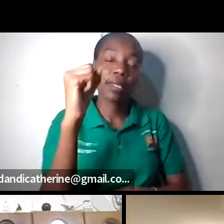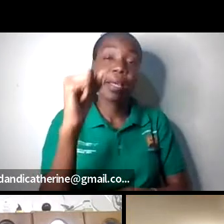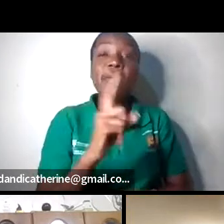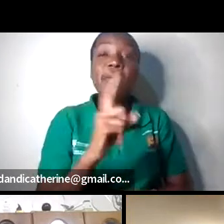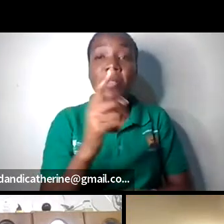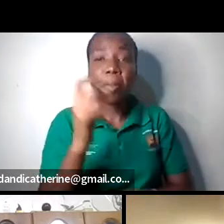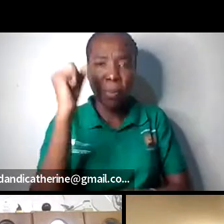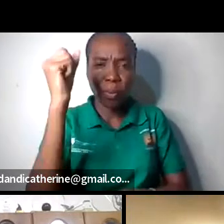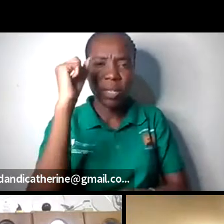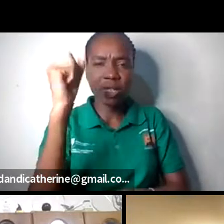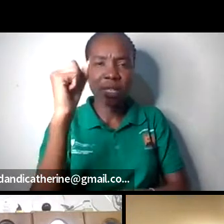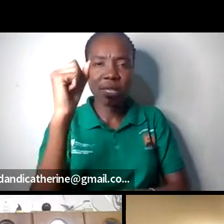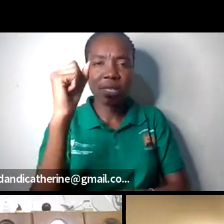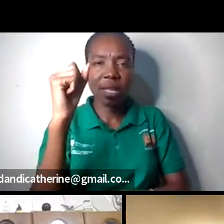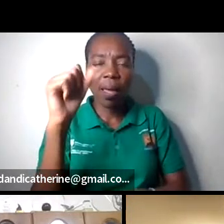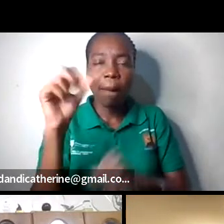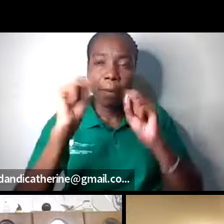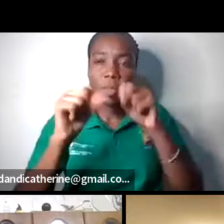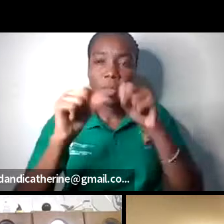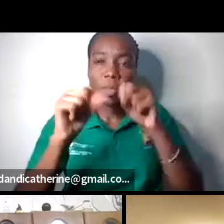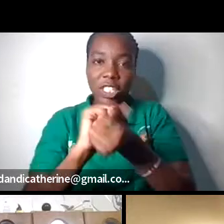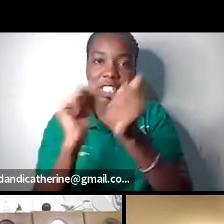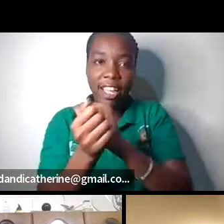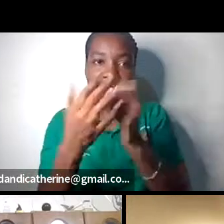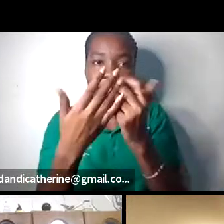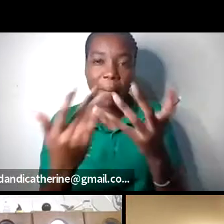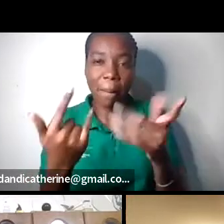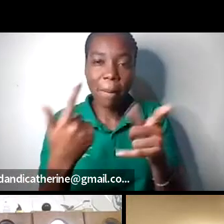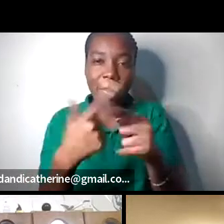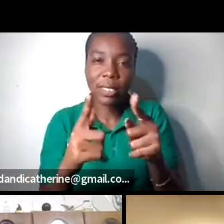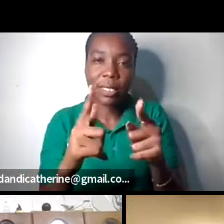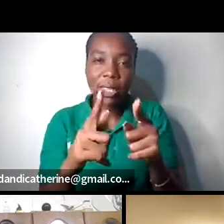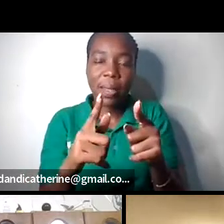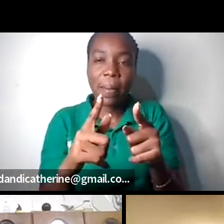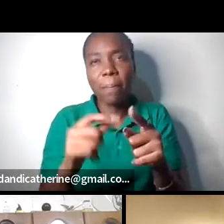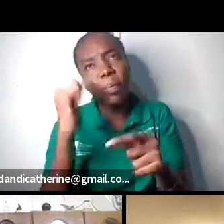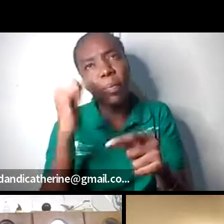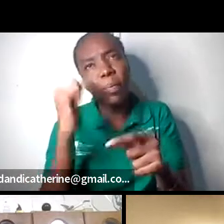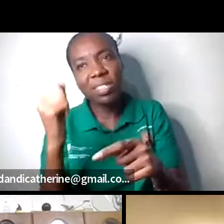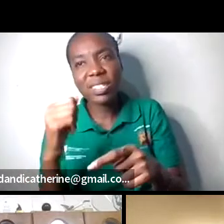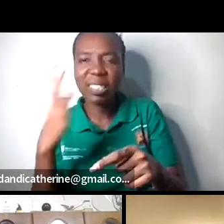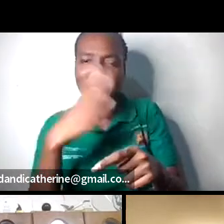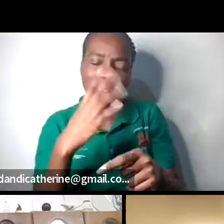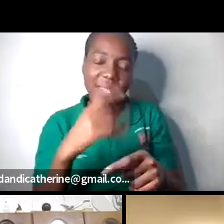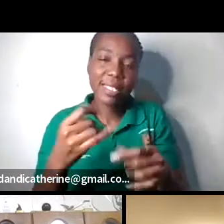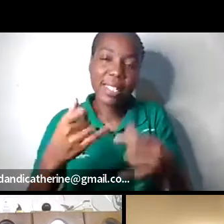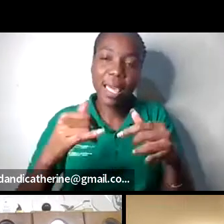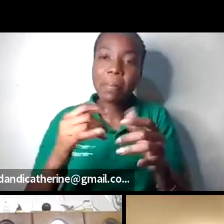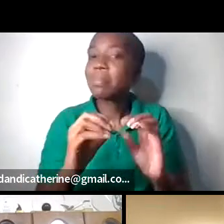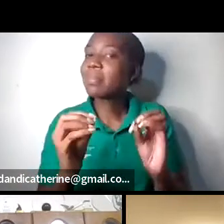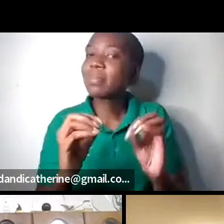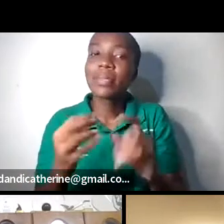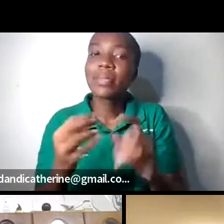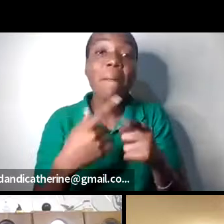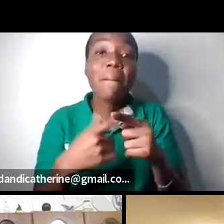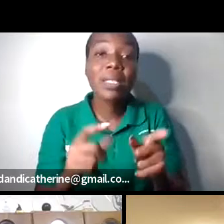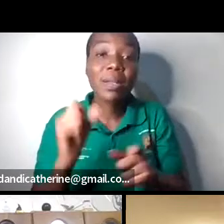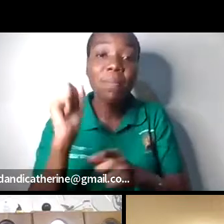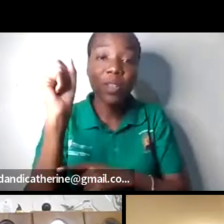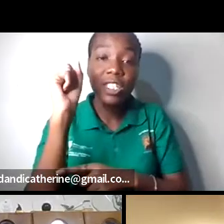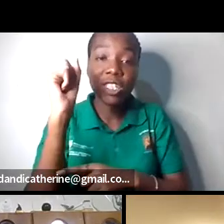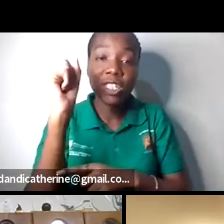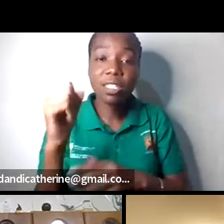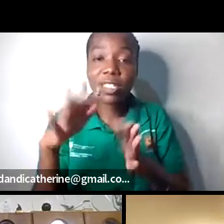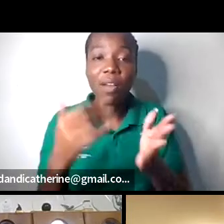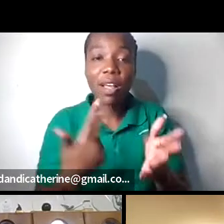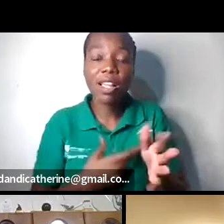playing it, you're not going to change anything. And politics is not a dirty game. Politics is how we actually get our voices